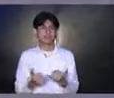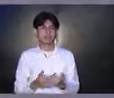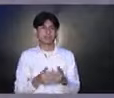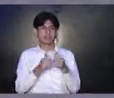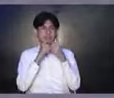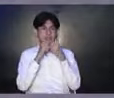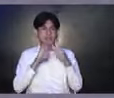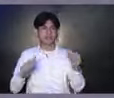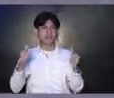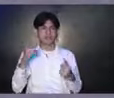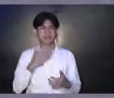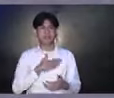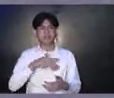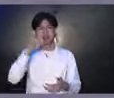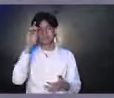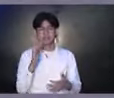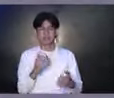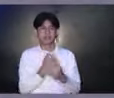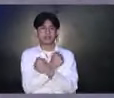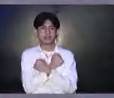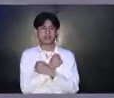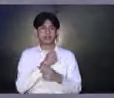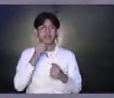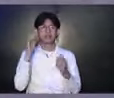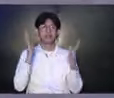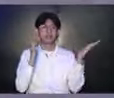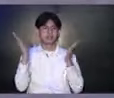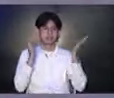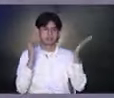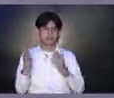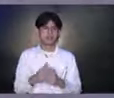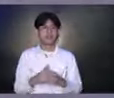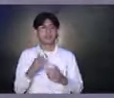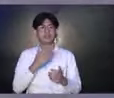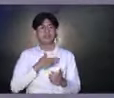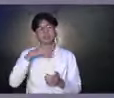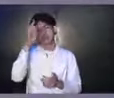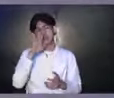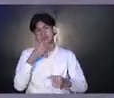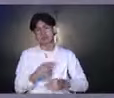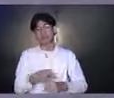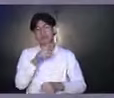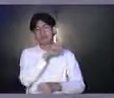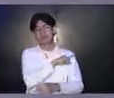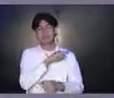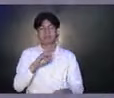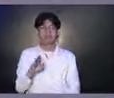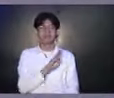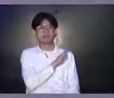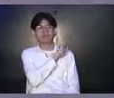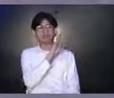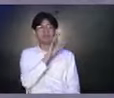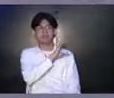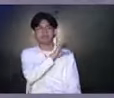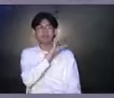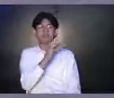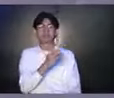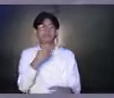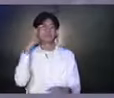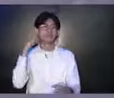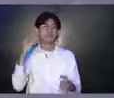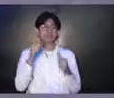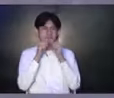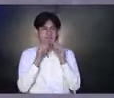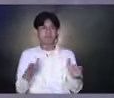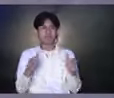I proclaim that I am God's beloved. I am God's servant. I am God's powerful champion. And